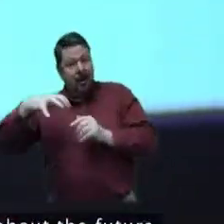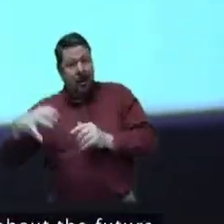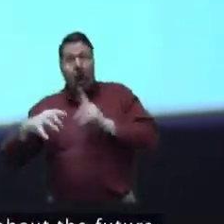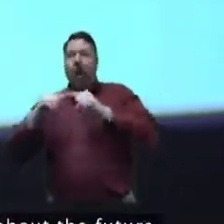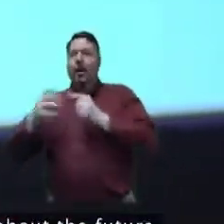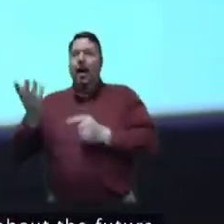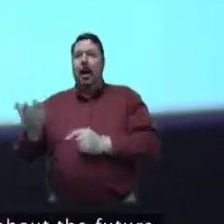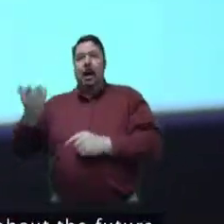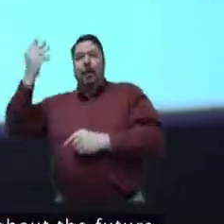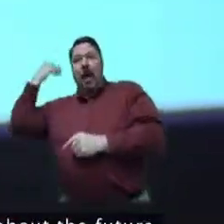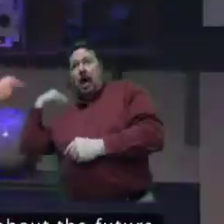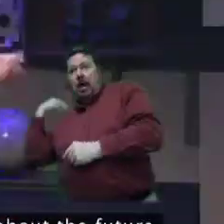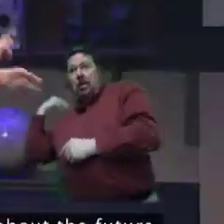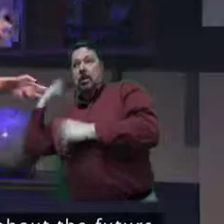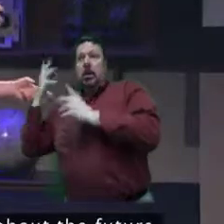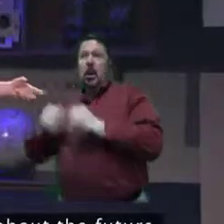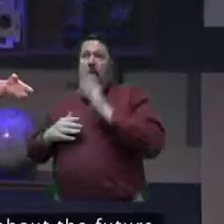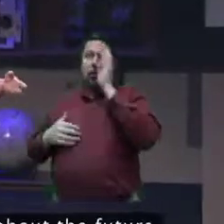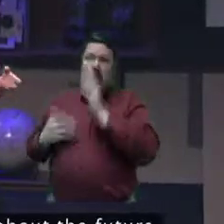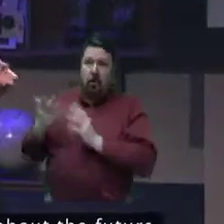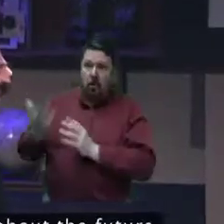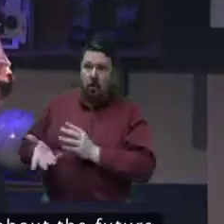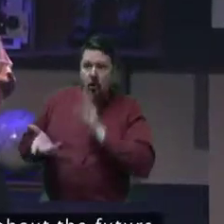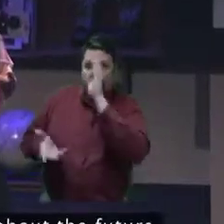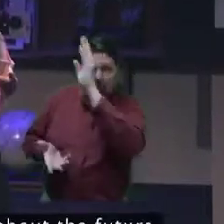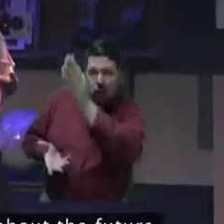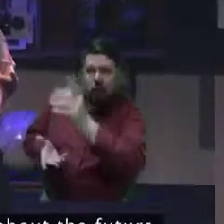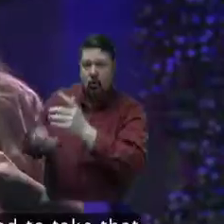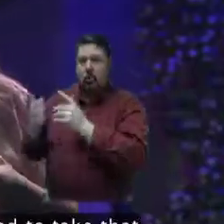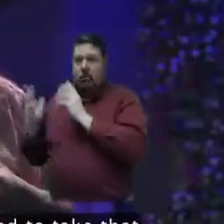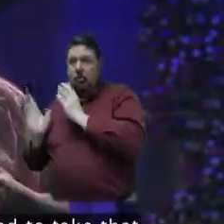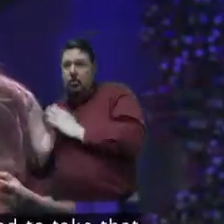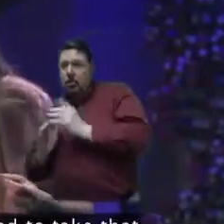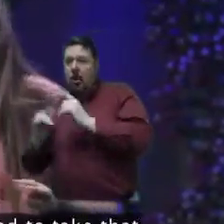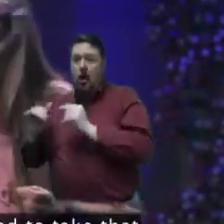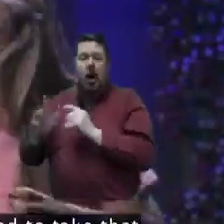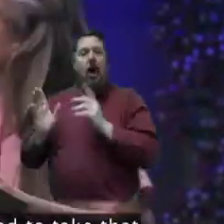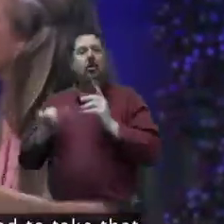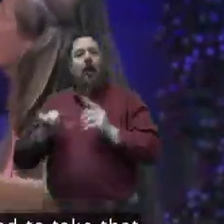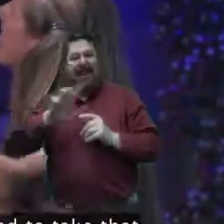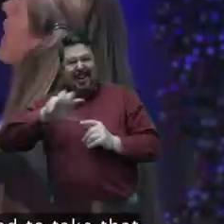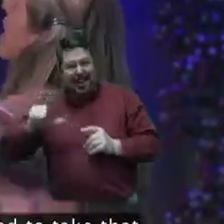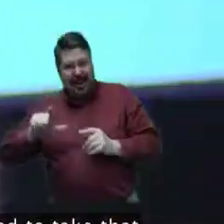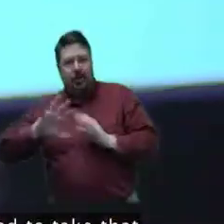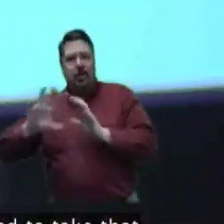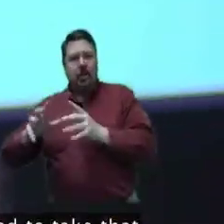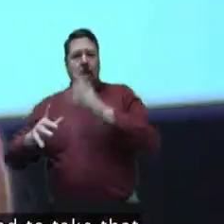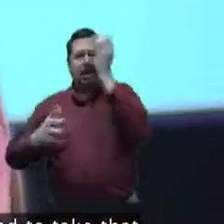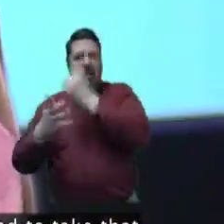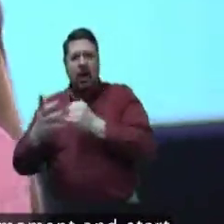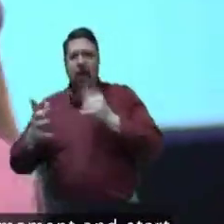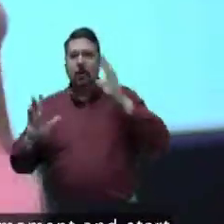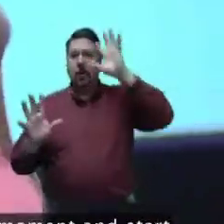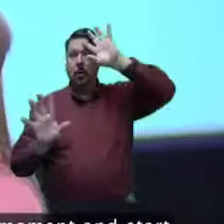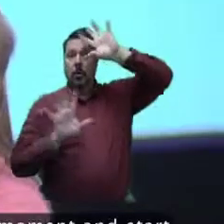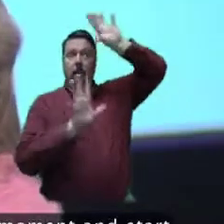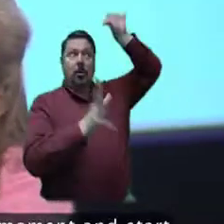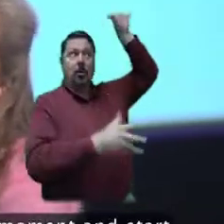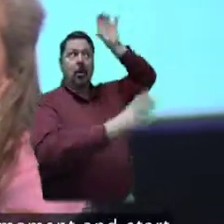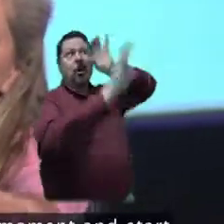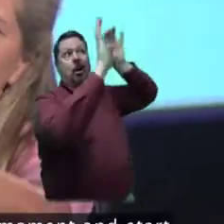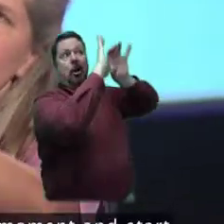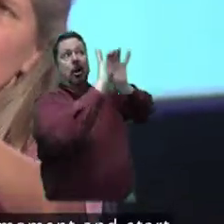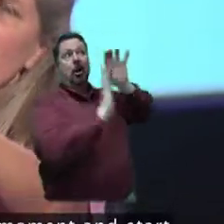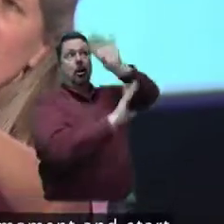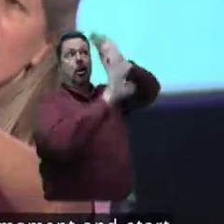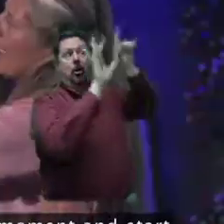left hemisphere is all about the past, and it's all about the future. Our left hemisphere is designed to take that enormous collage